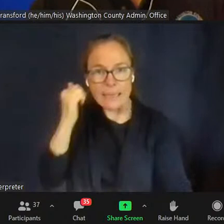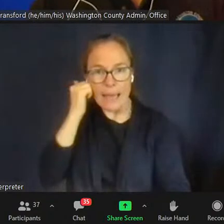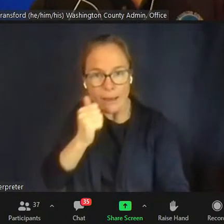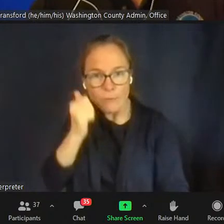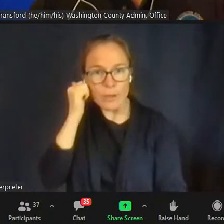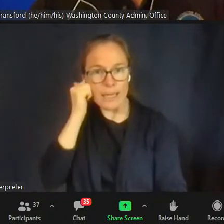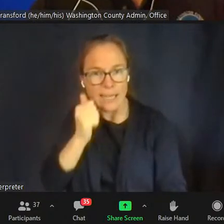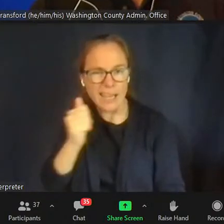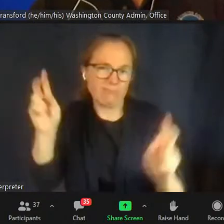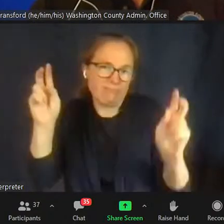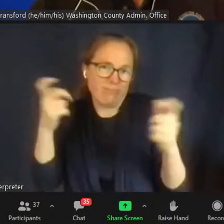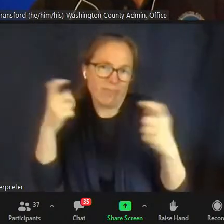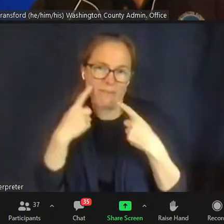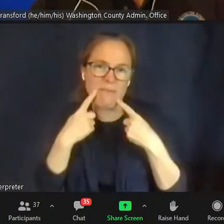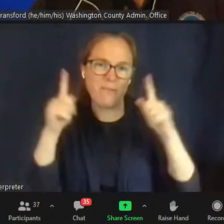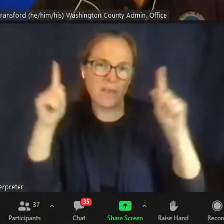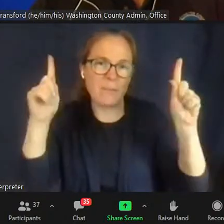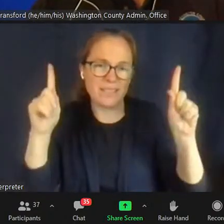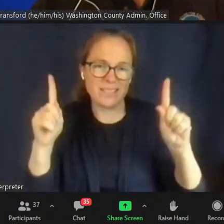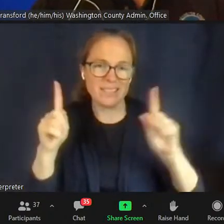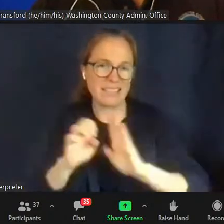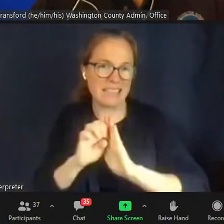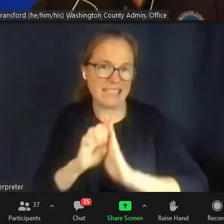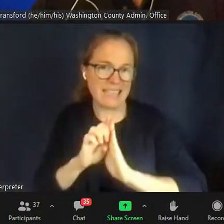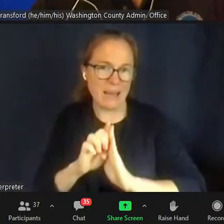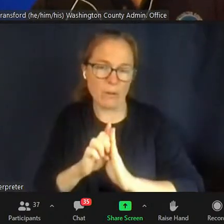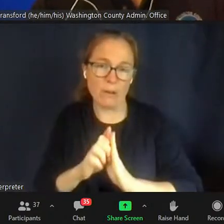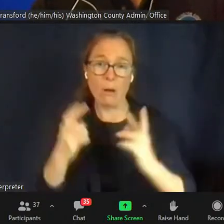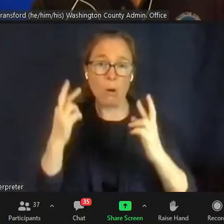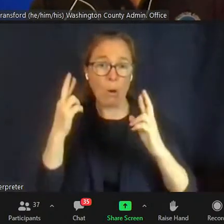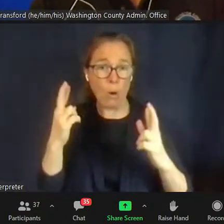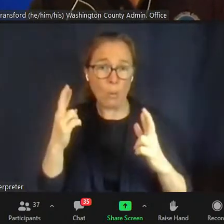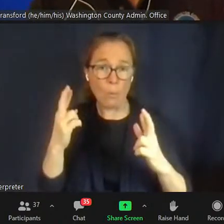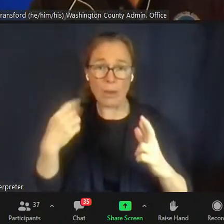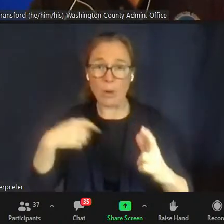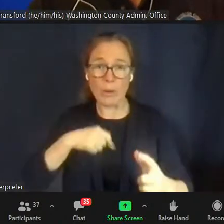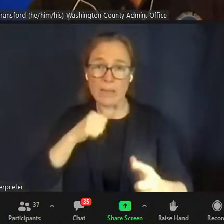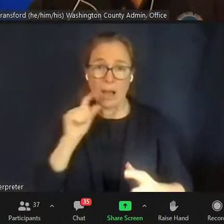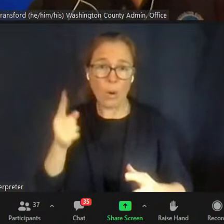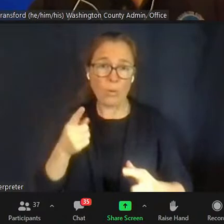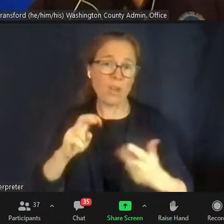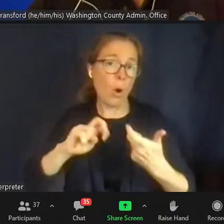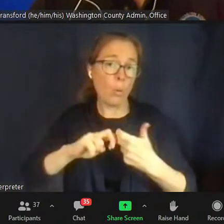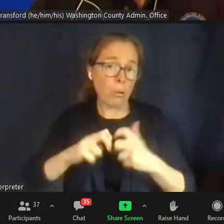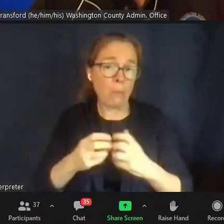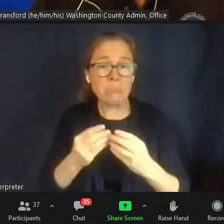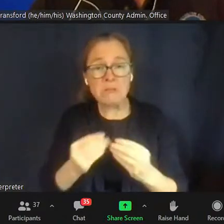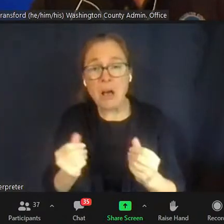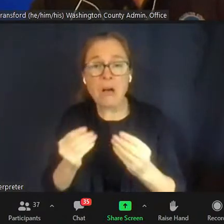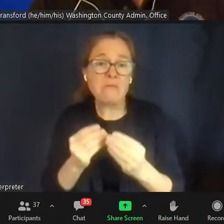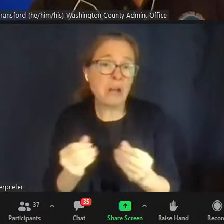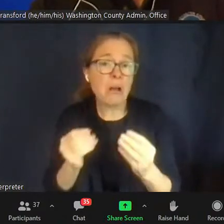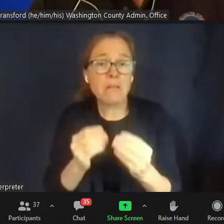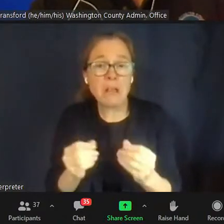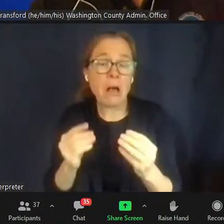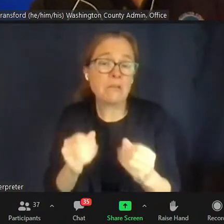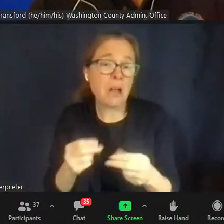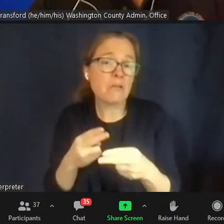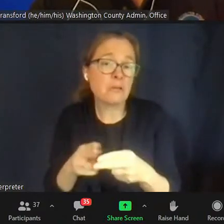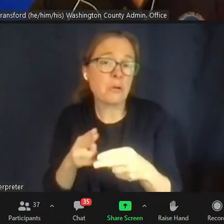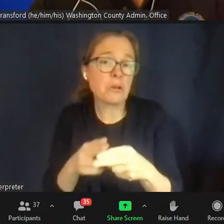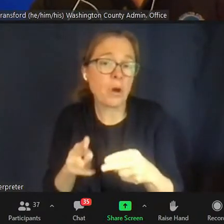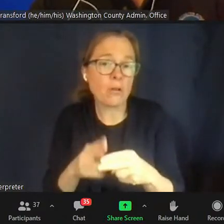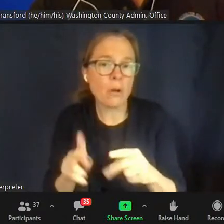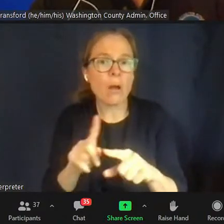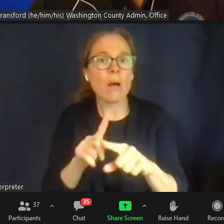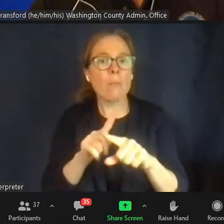happen is that we don't just move problems down the road, but somehow we figure out, and I think this